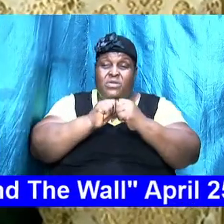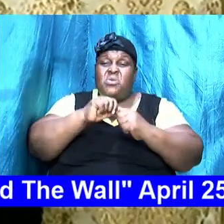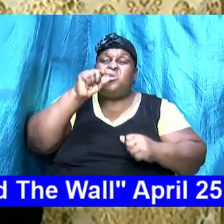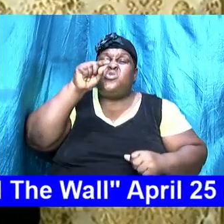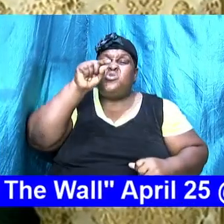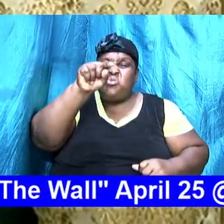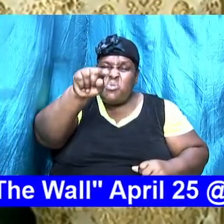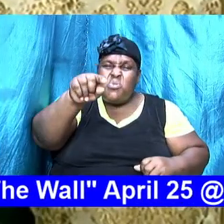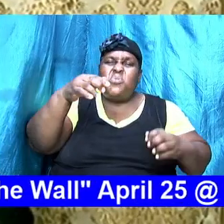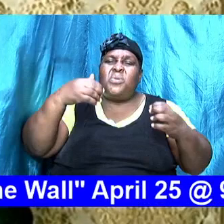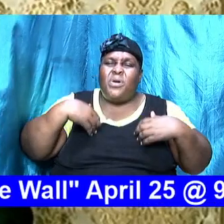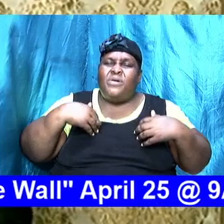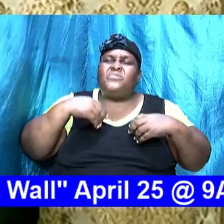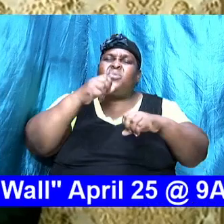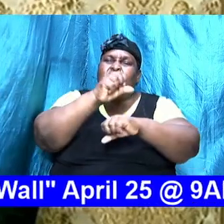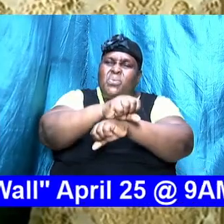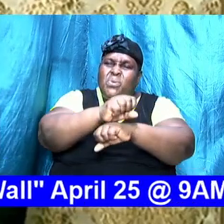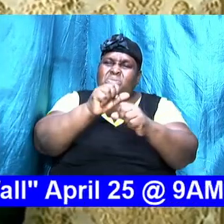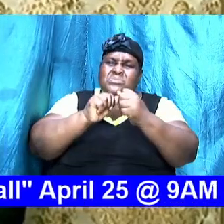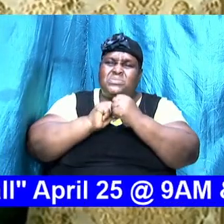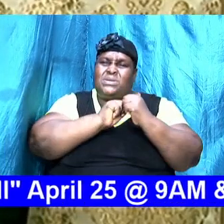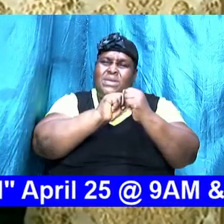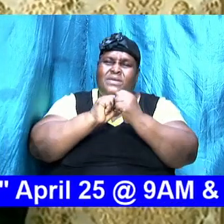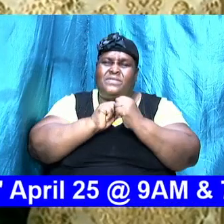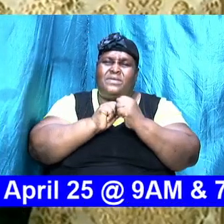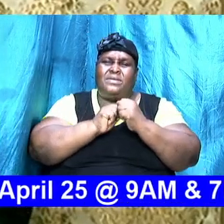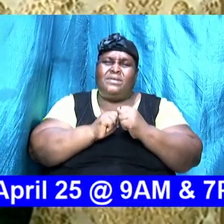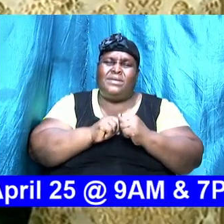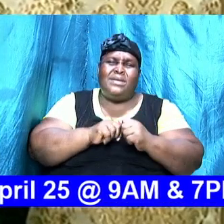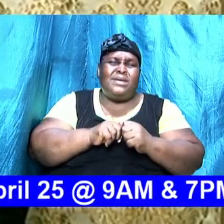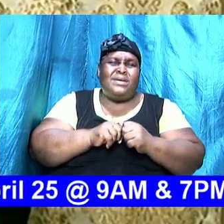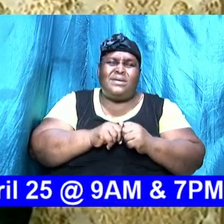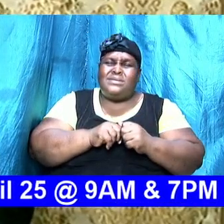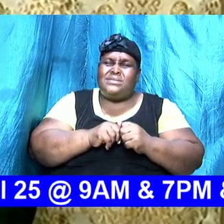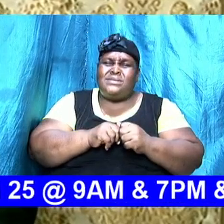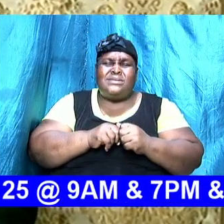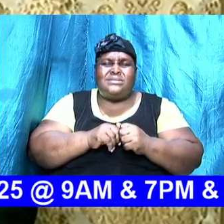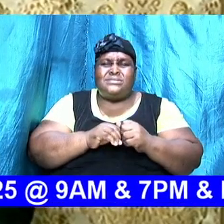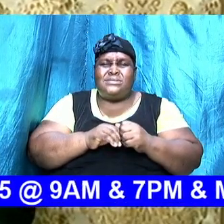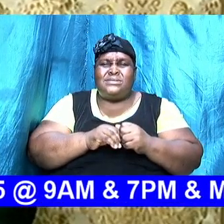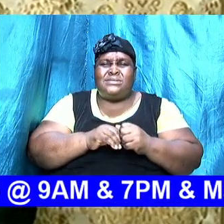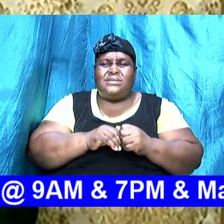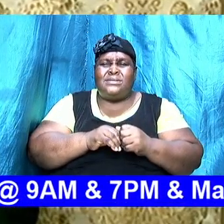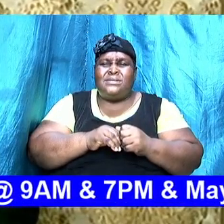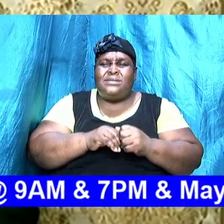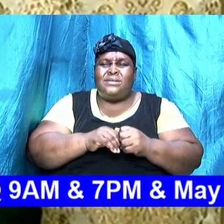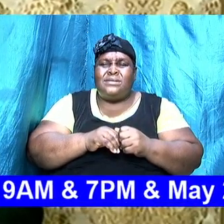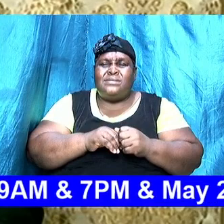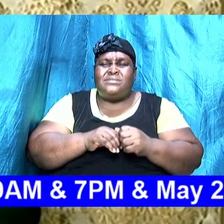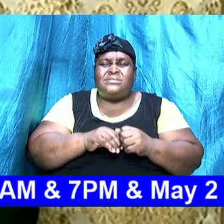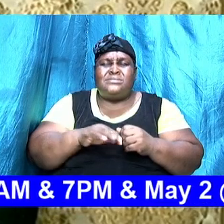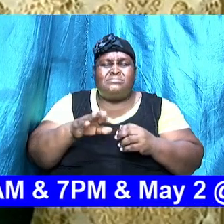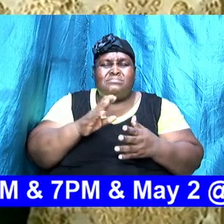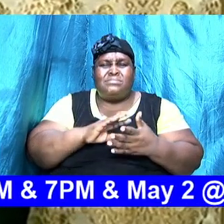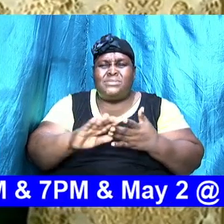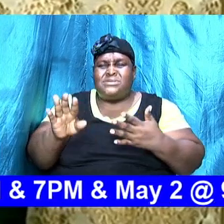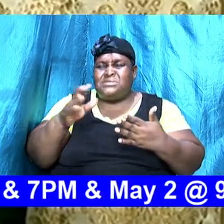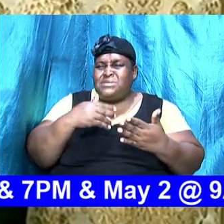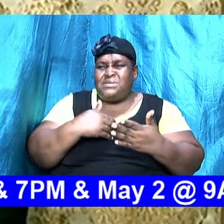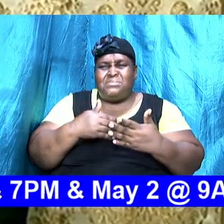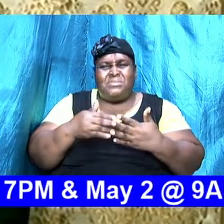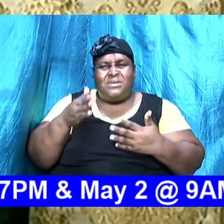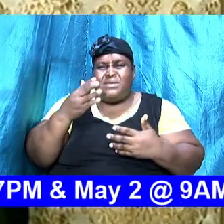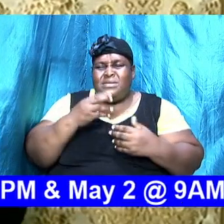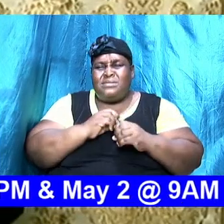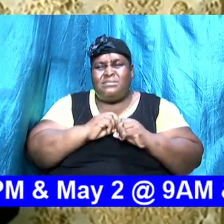to work together. It is rare, very rare, but it can happen and it does happen. But it is